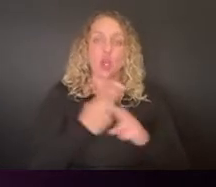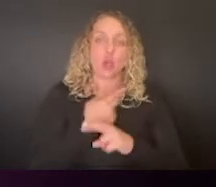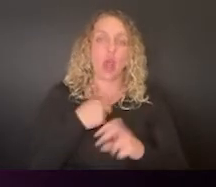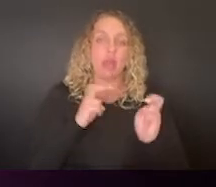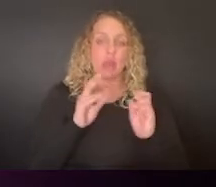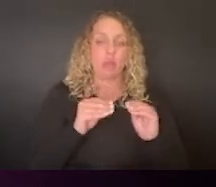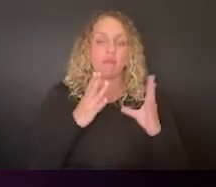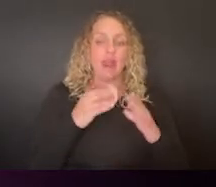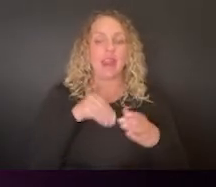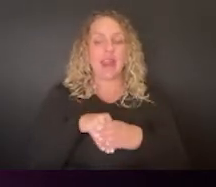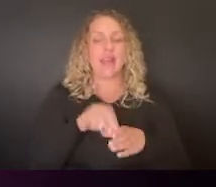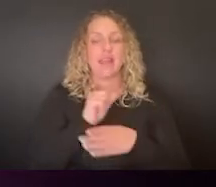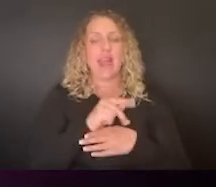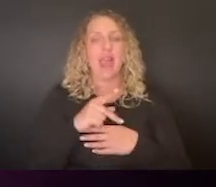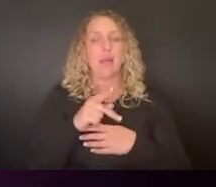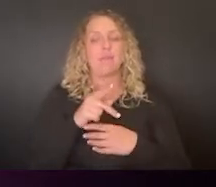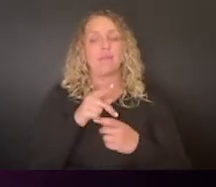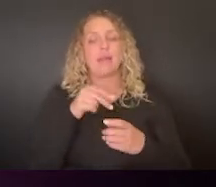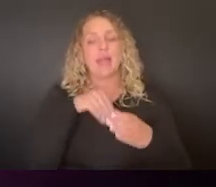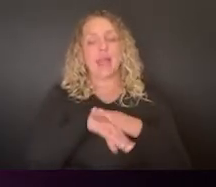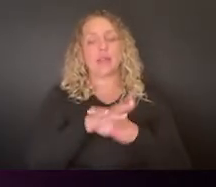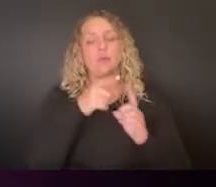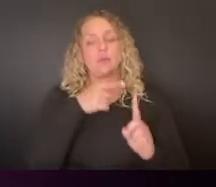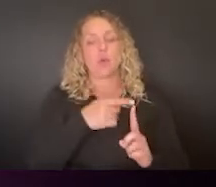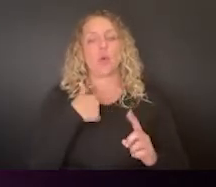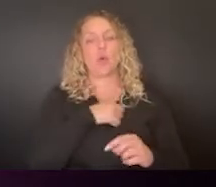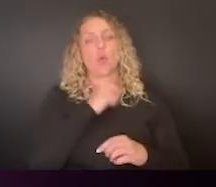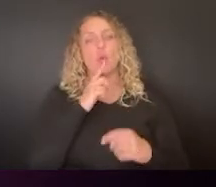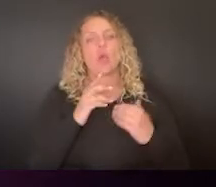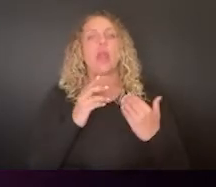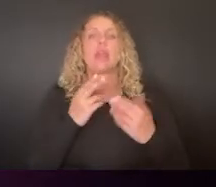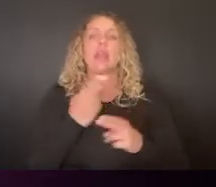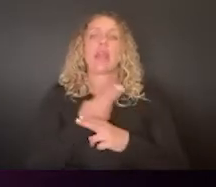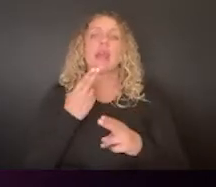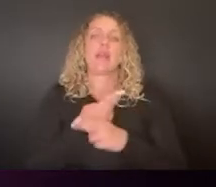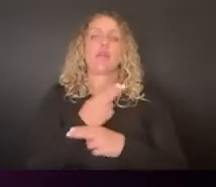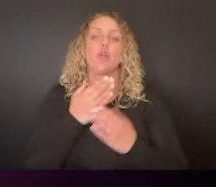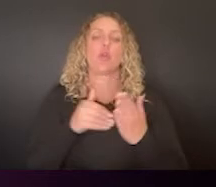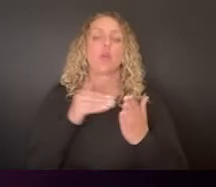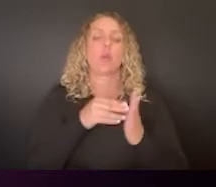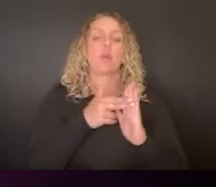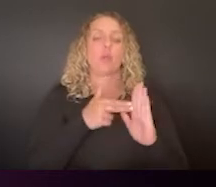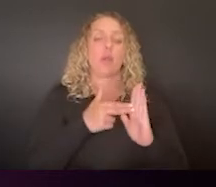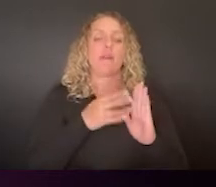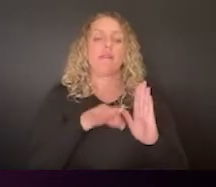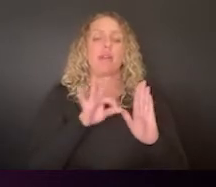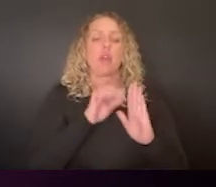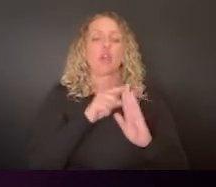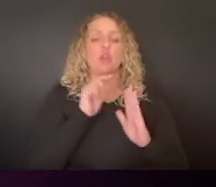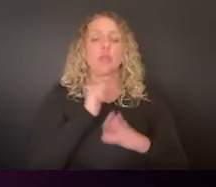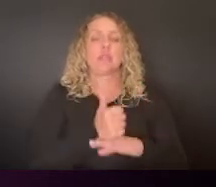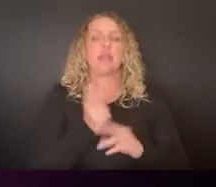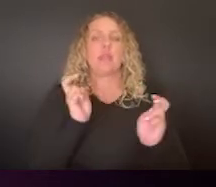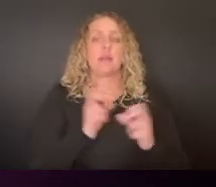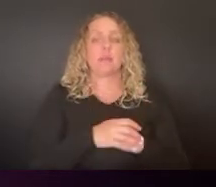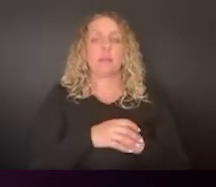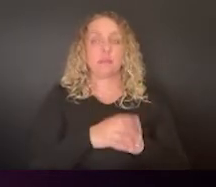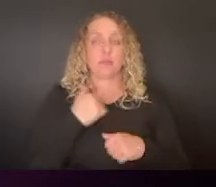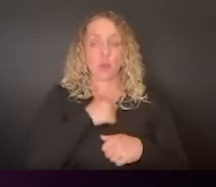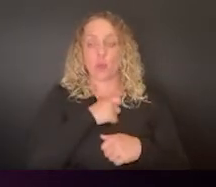custom use theme function for wherever we wanted to use our theme and used our theme provider in the app entry